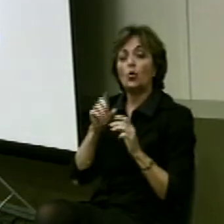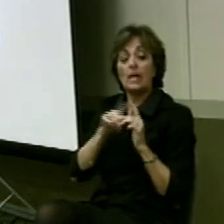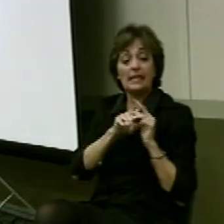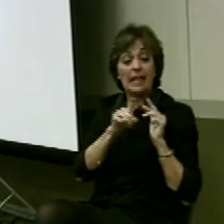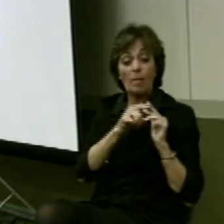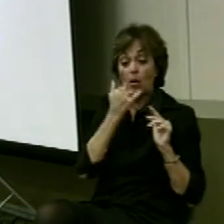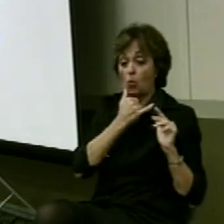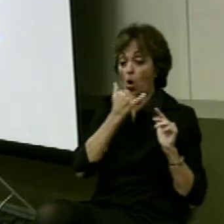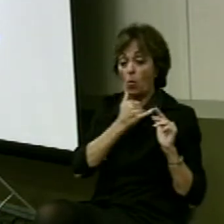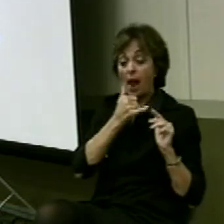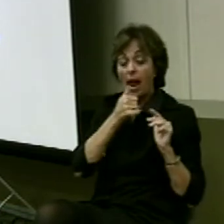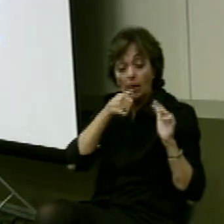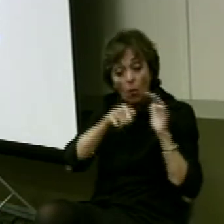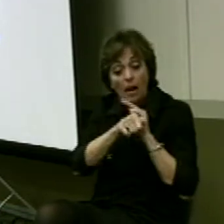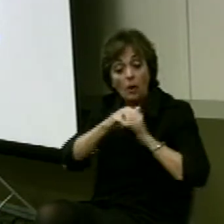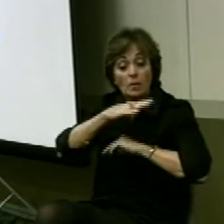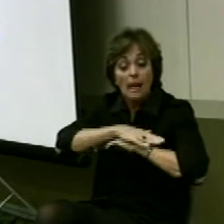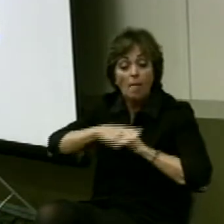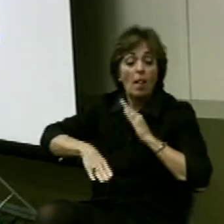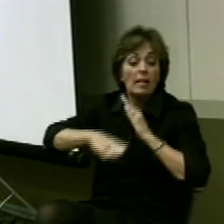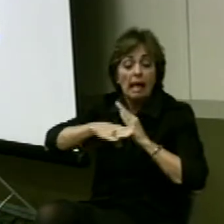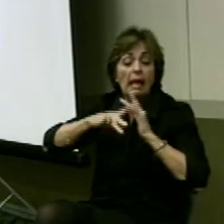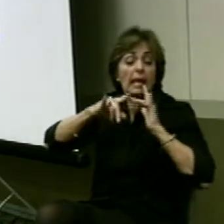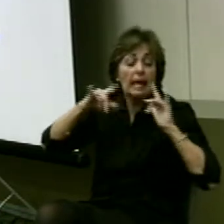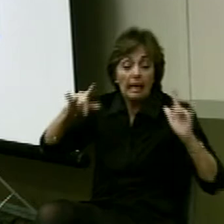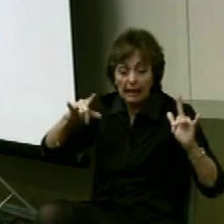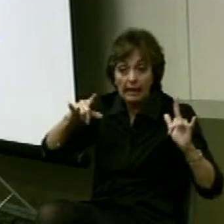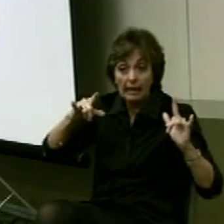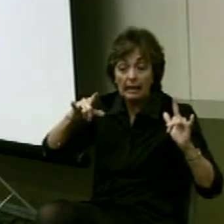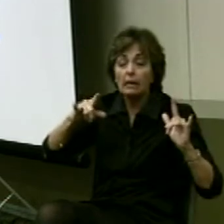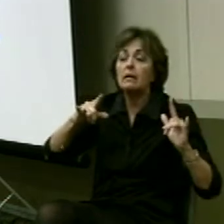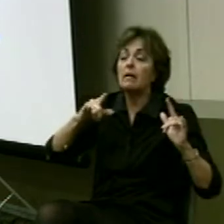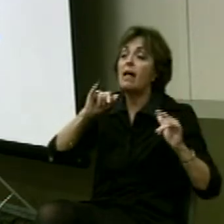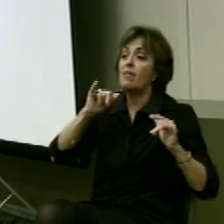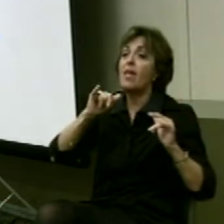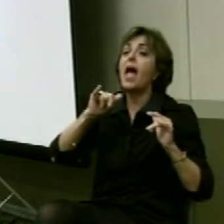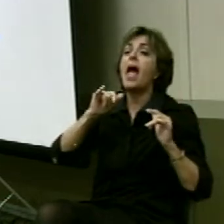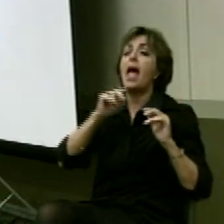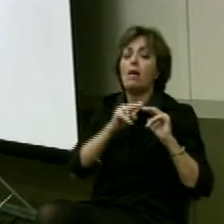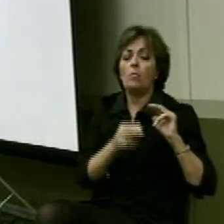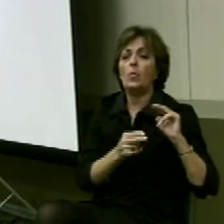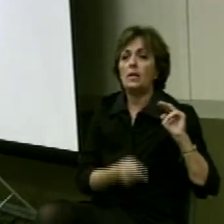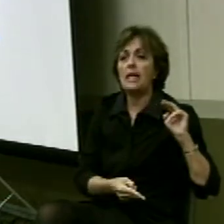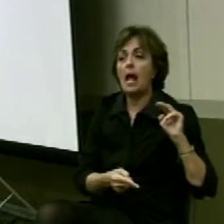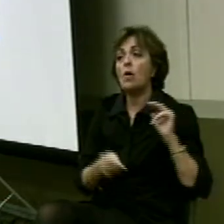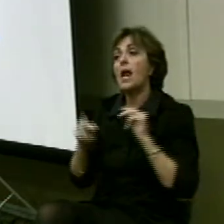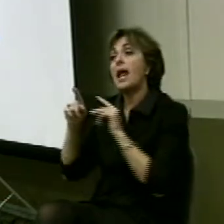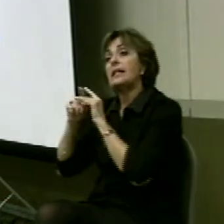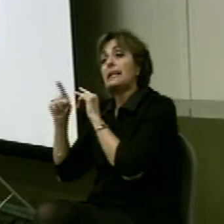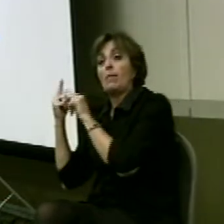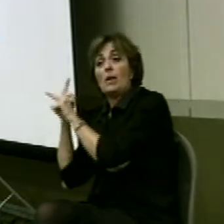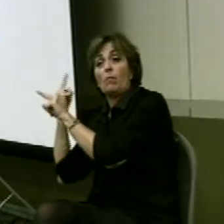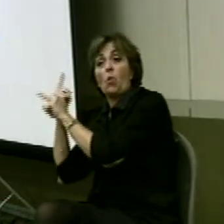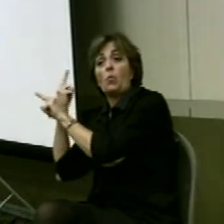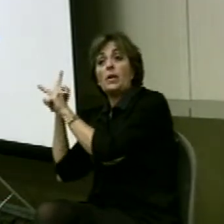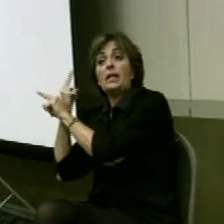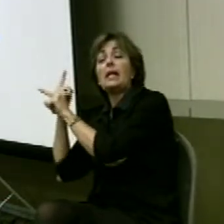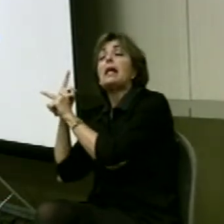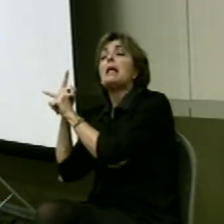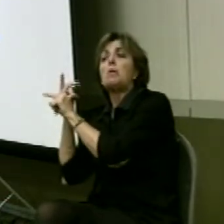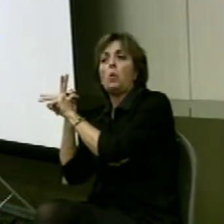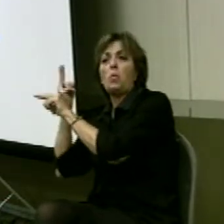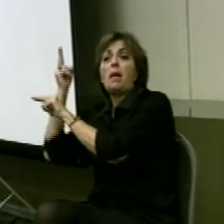see that his behaviors from escaping in the wrong way by diving under the table, kicking, doing whatever it was to get out of it, went down, and